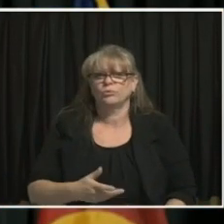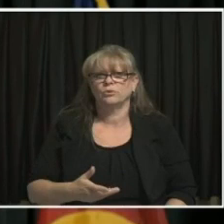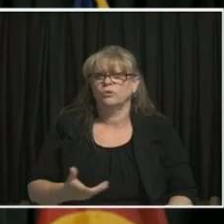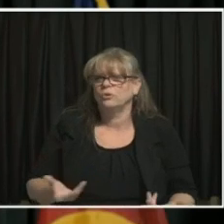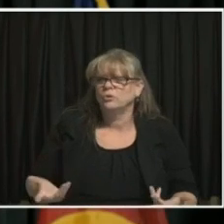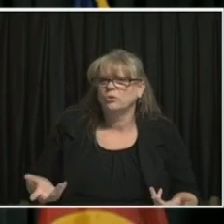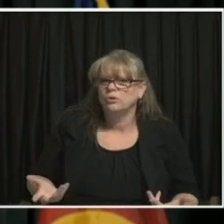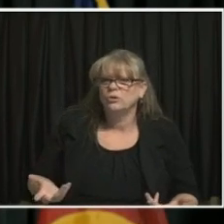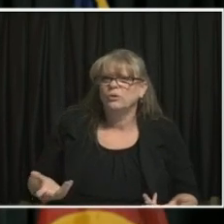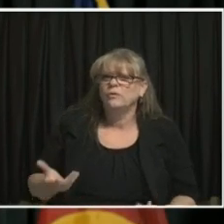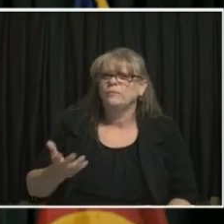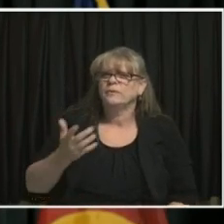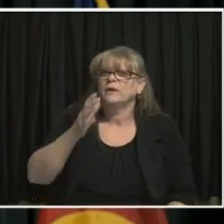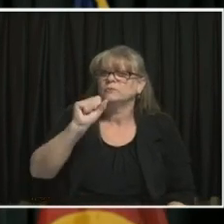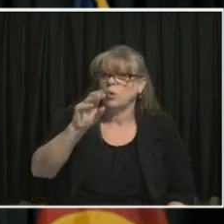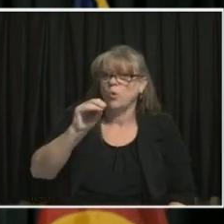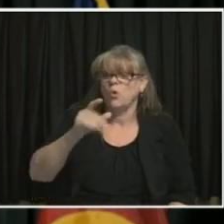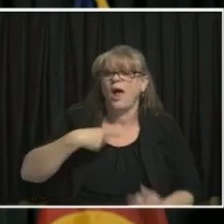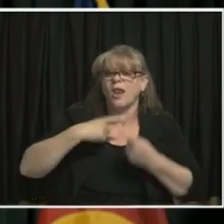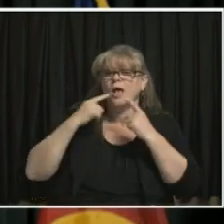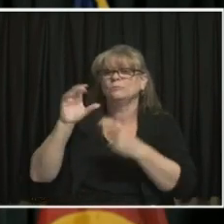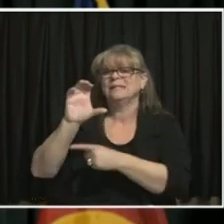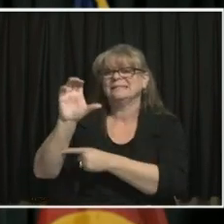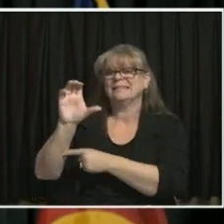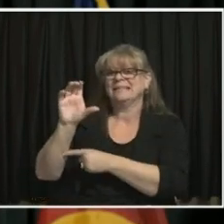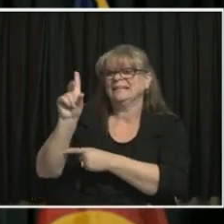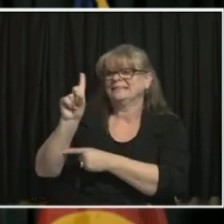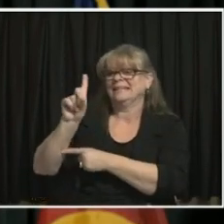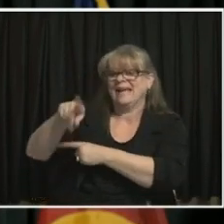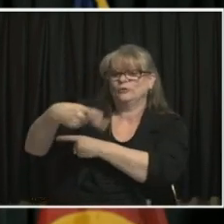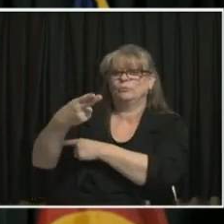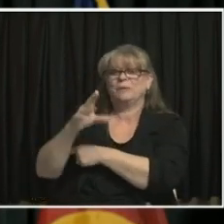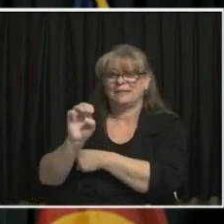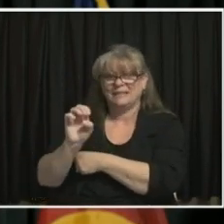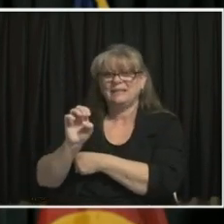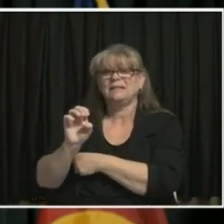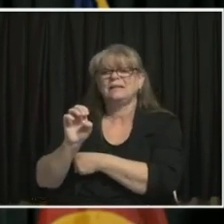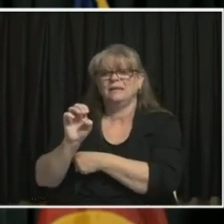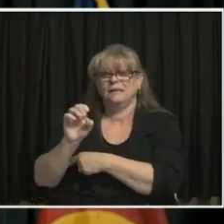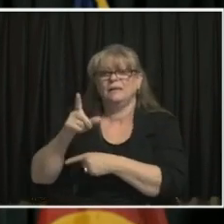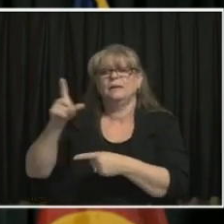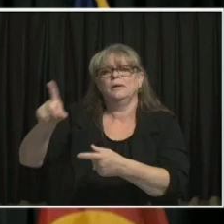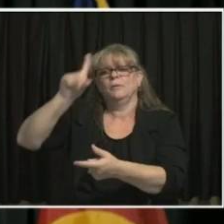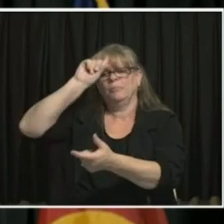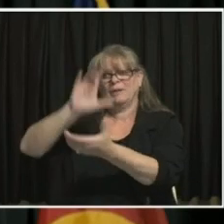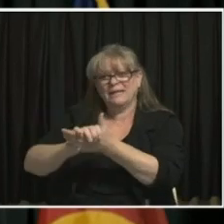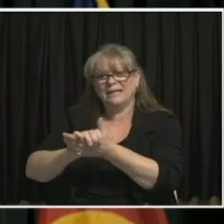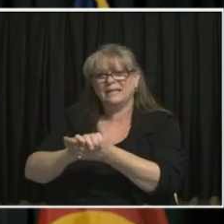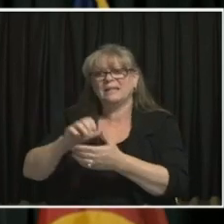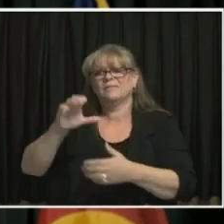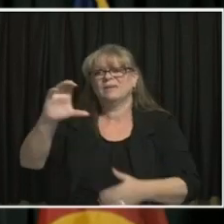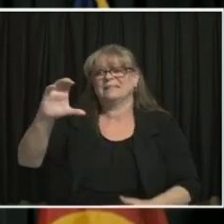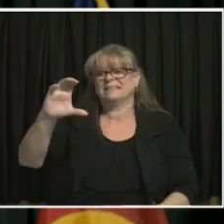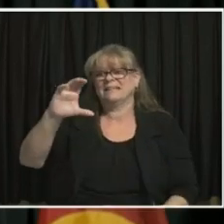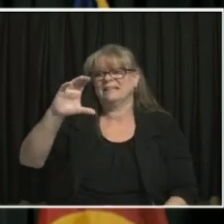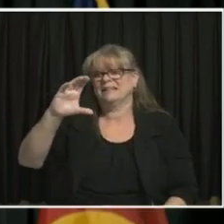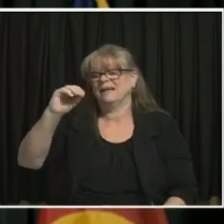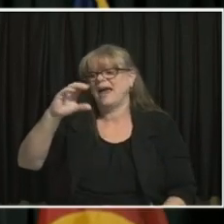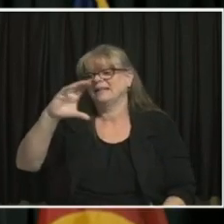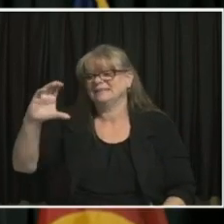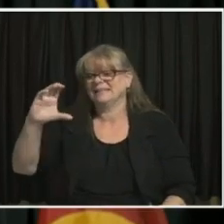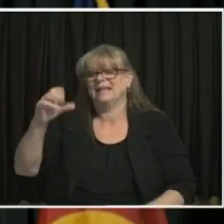have an announcement today. The Colorado Department of Public Health and Environment believes that the CNC Coffee and Kitchen in Castle